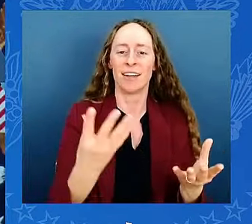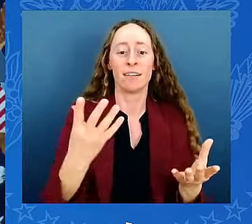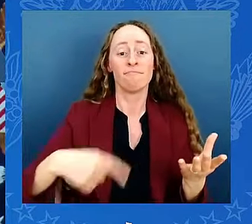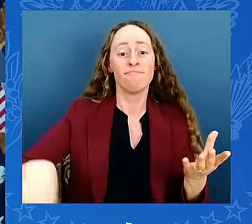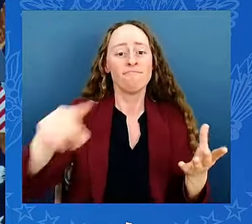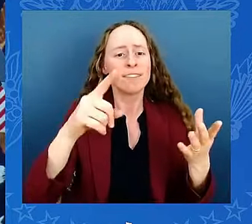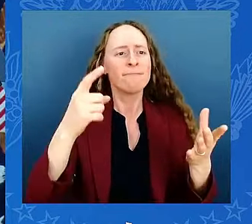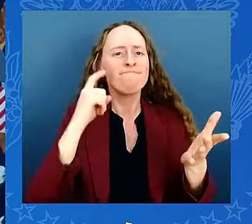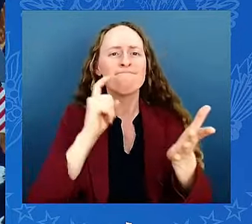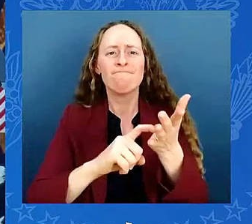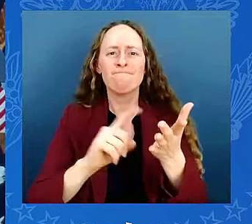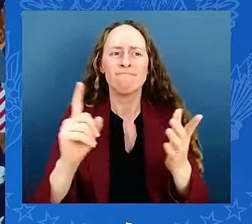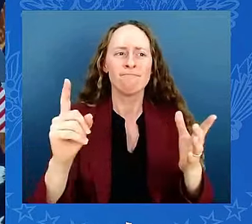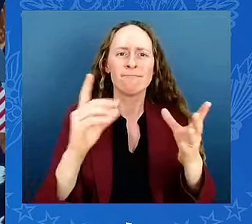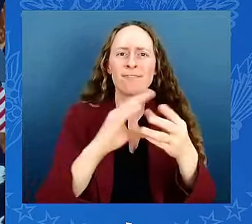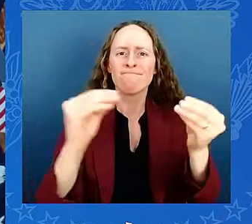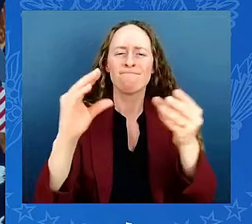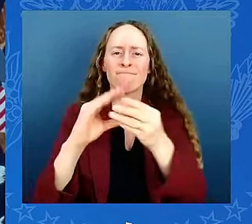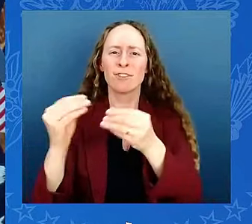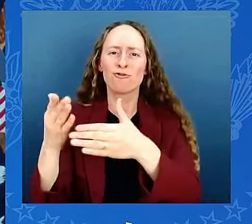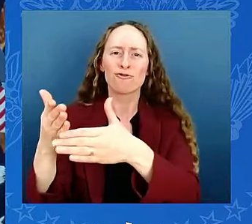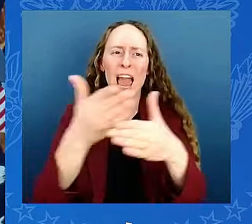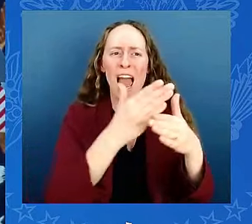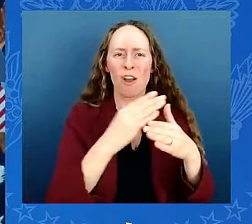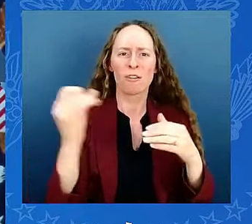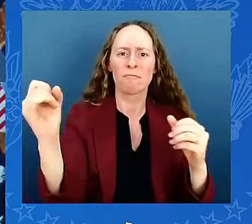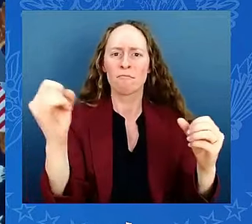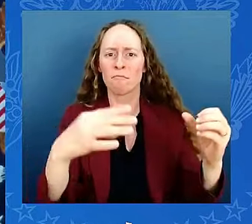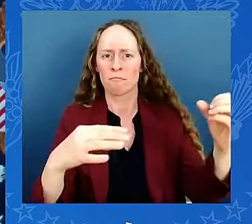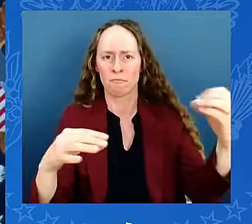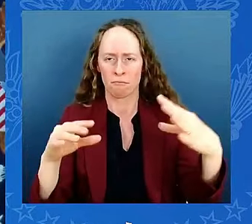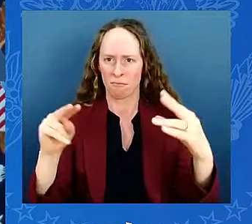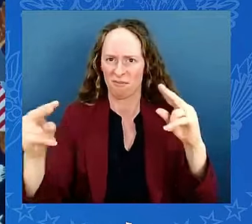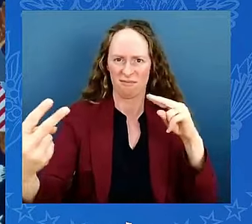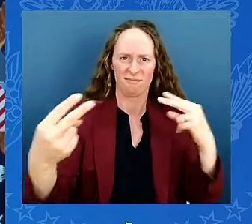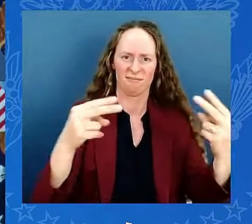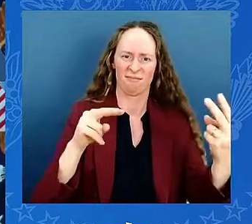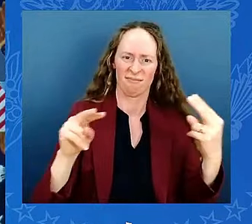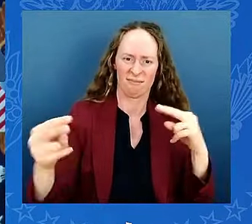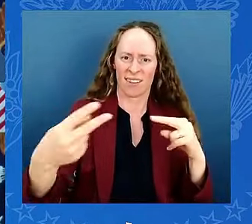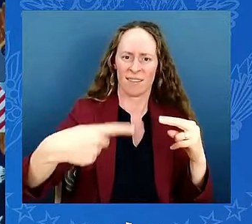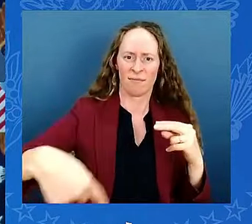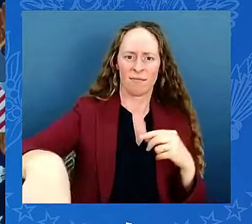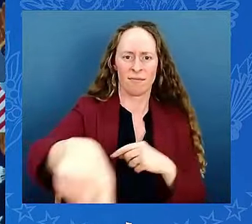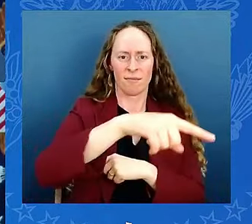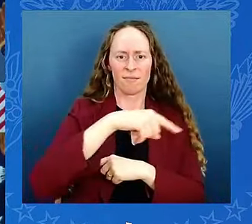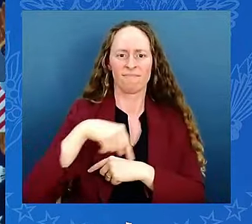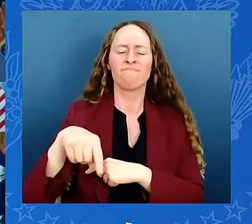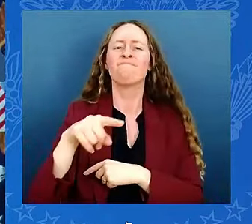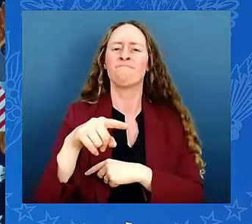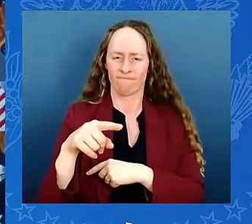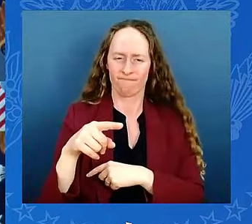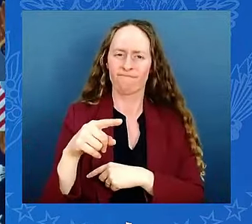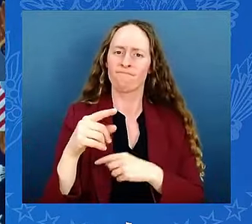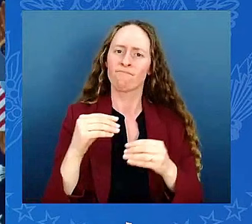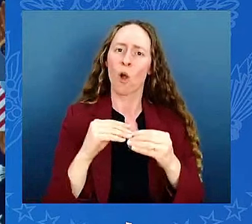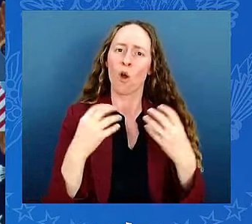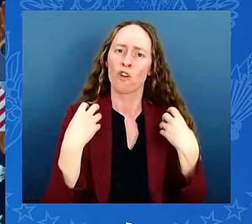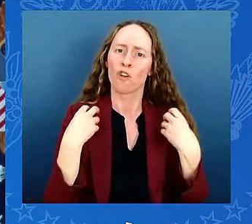are erased of unease, only the original tender thing, out of our